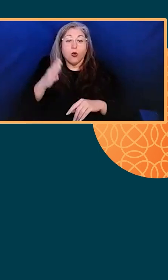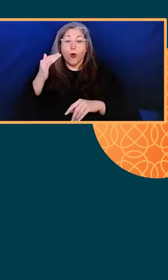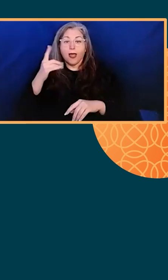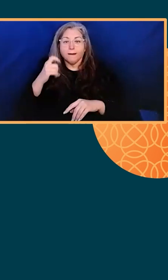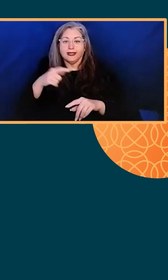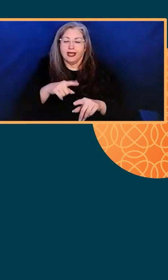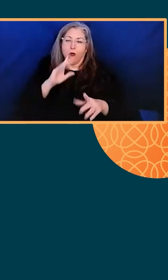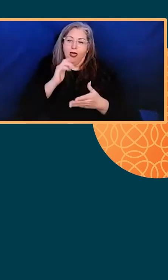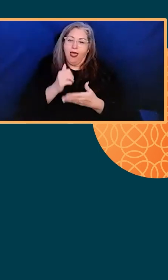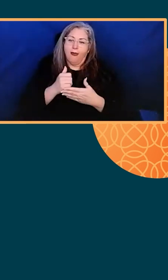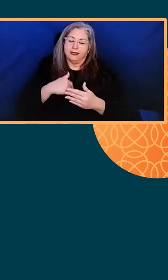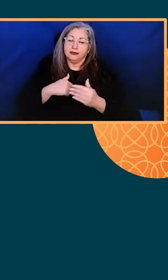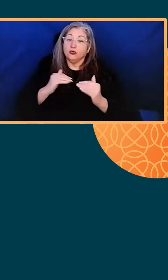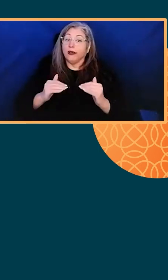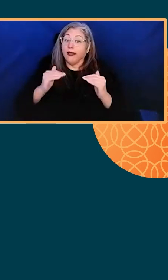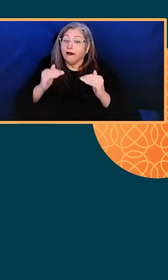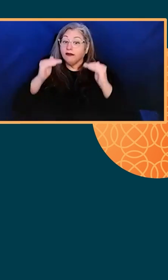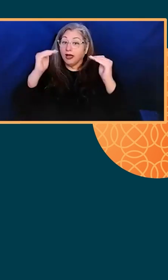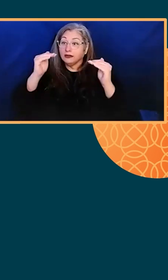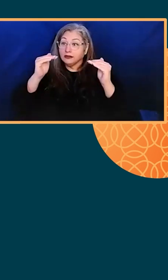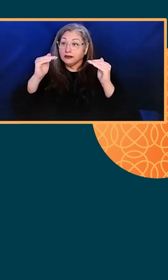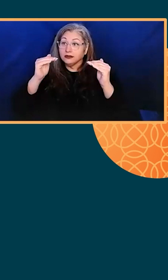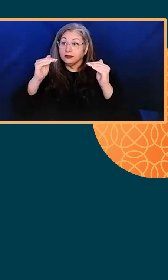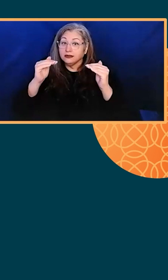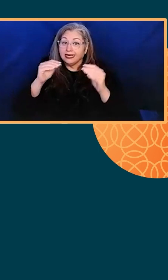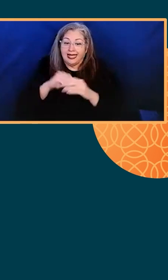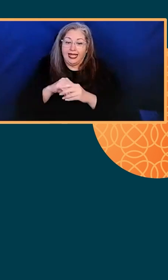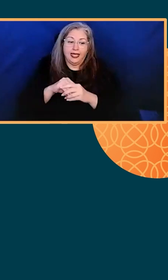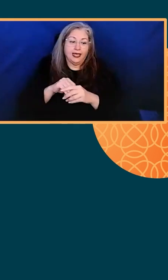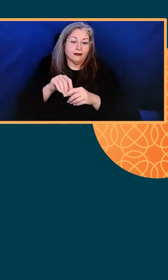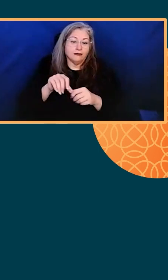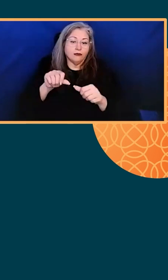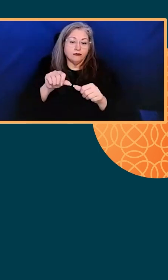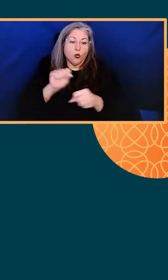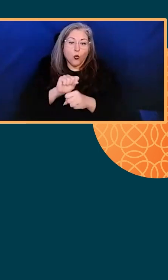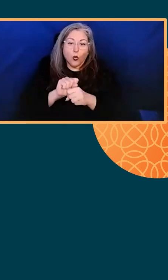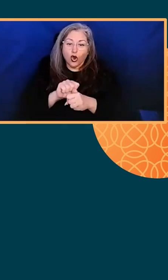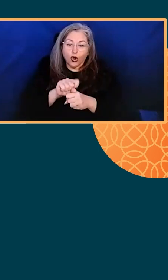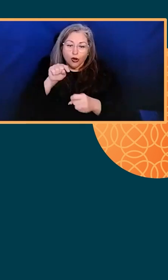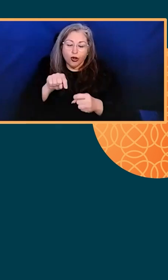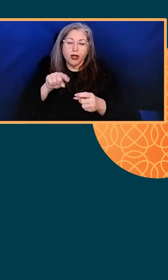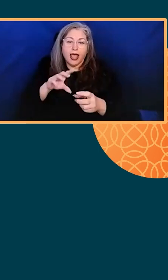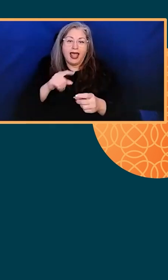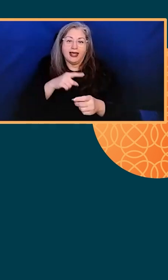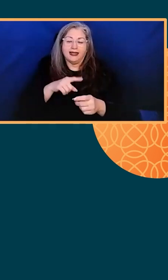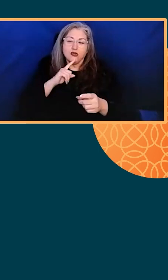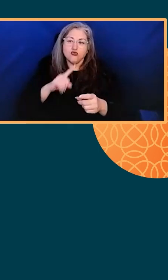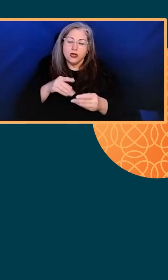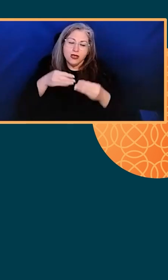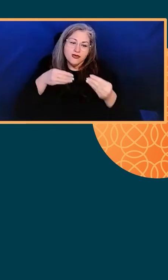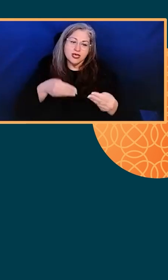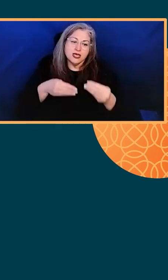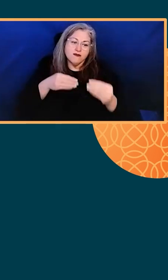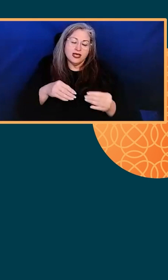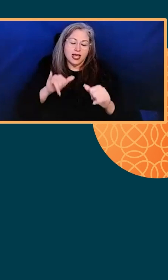also help us advance in workplaces, and they feed into this really vicious cycle where